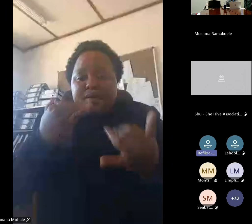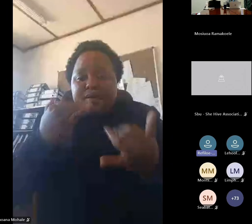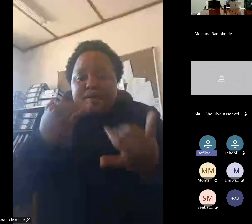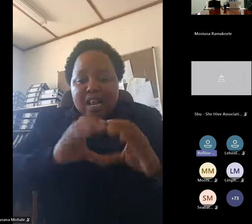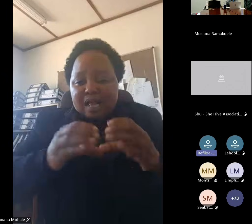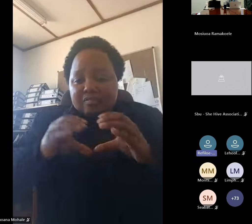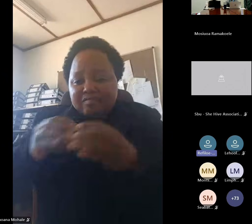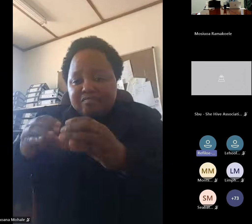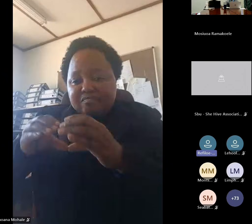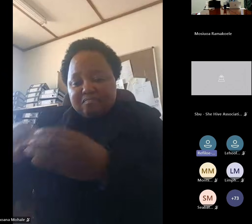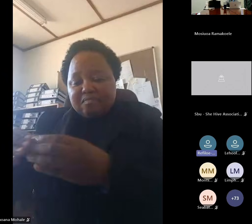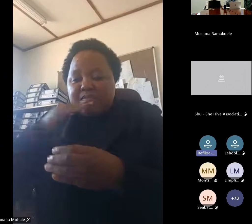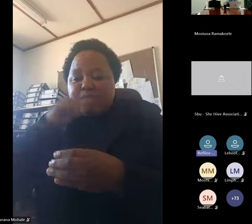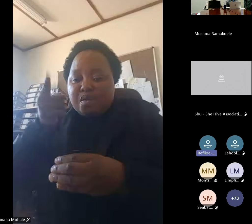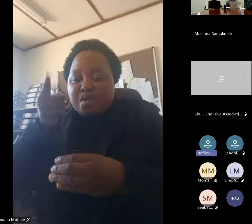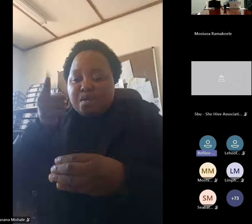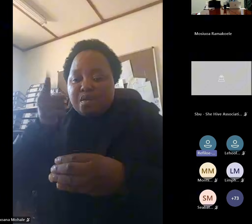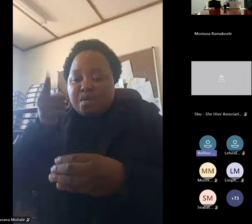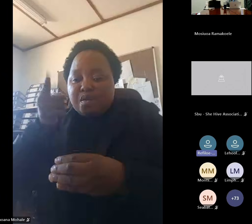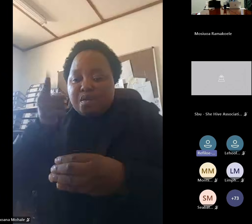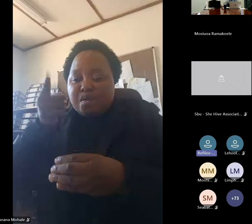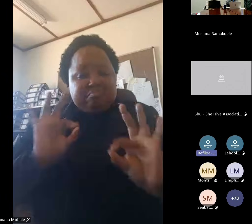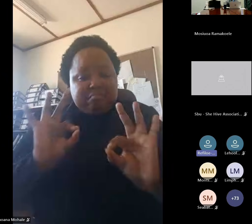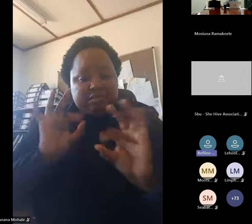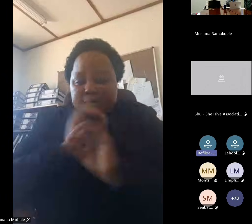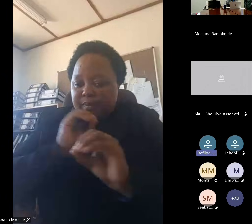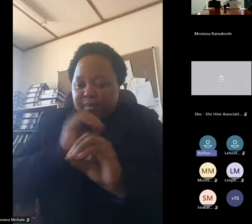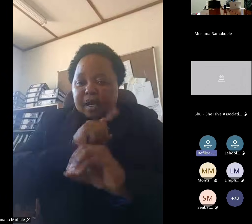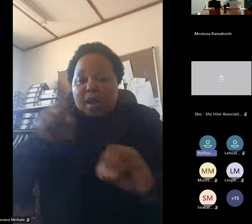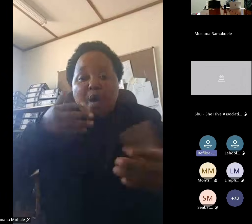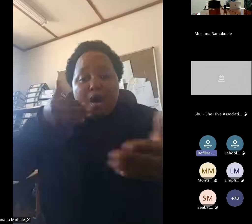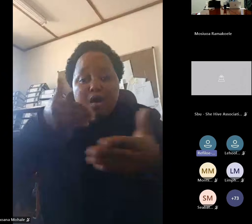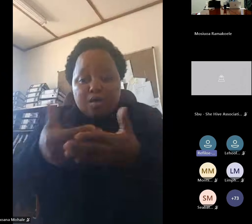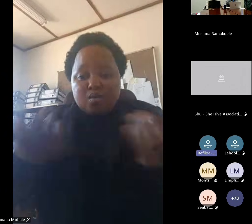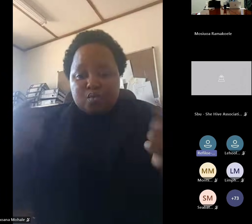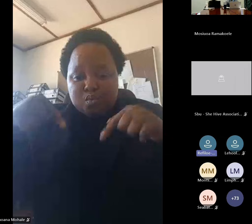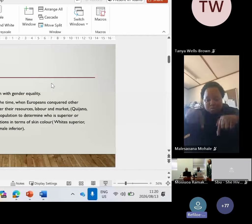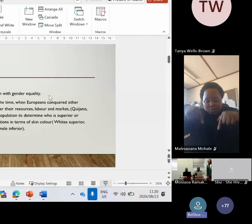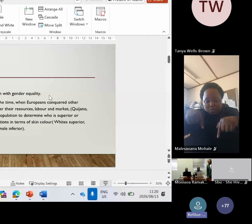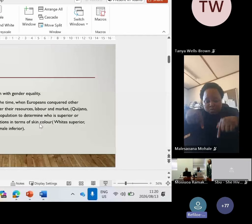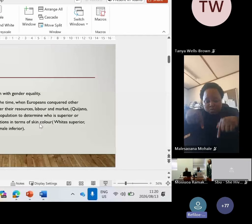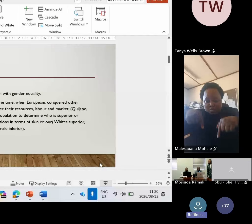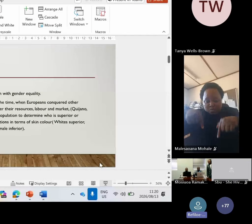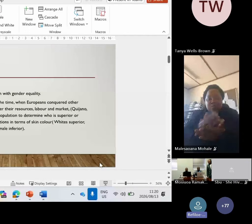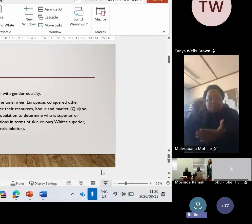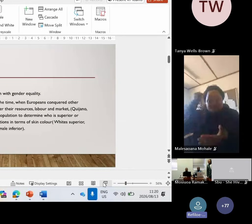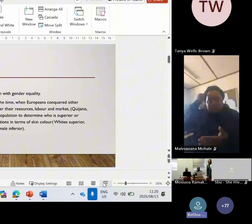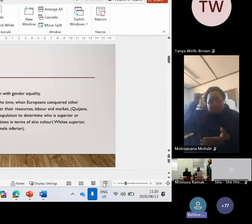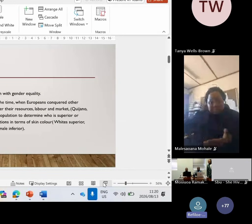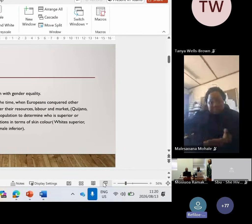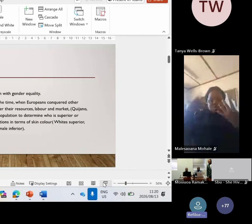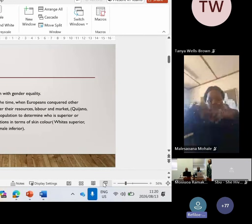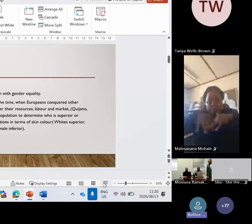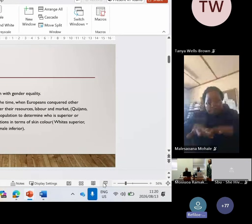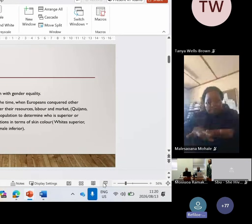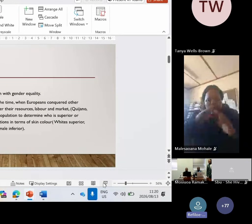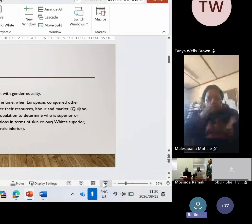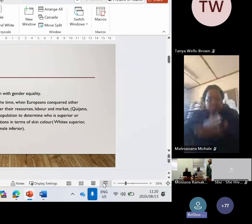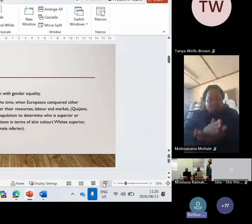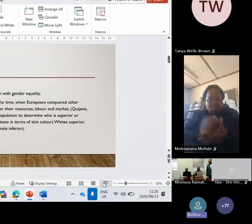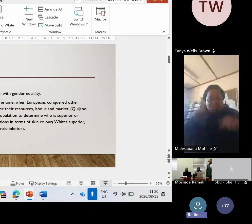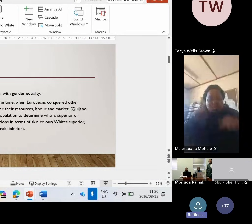not considered. That is why even today, there's still issues of inclusion, and often we'll find our persons